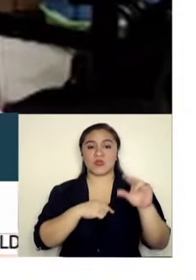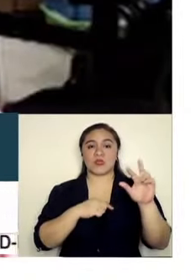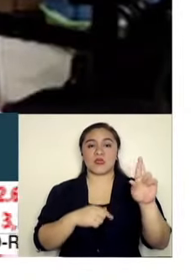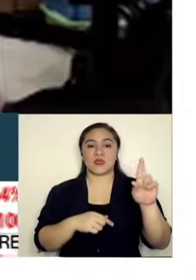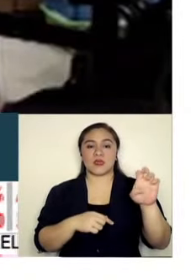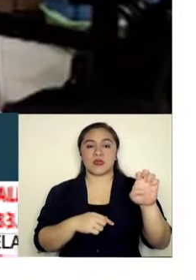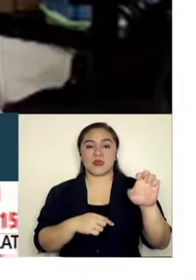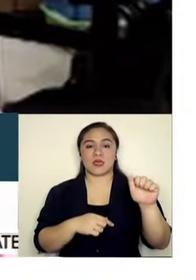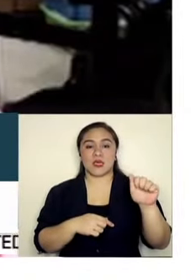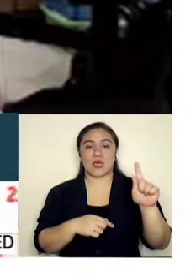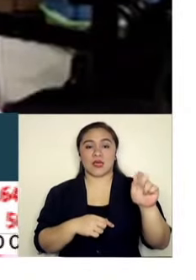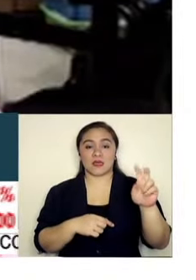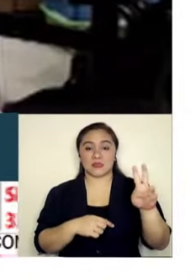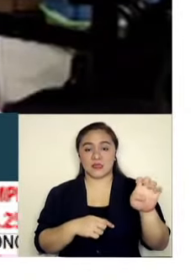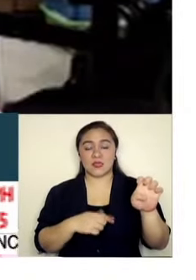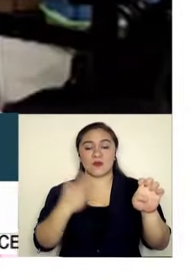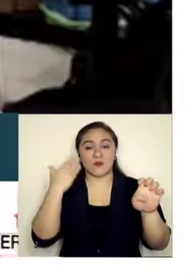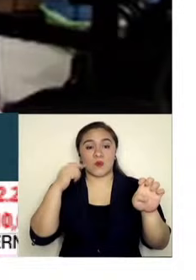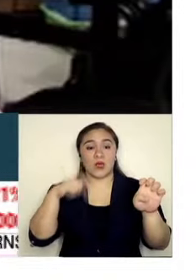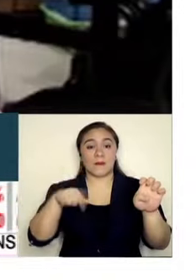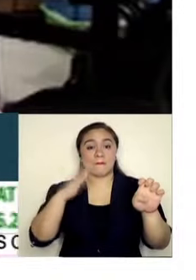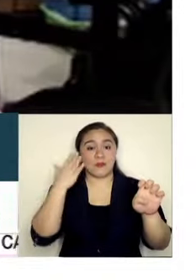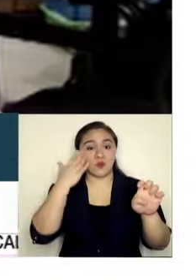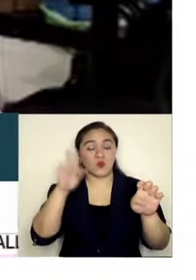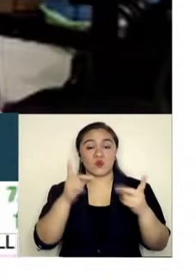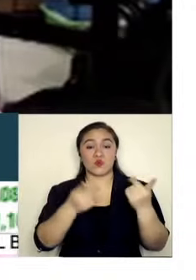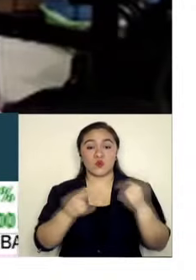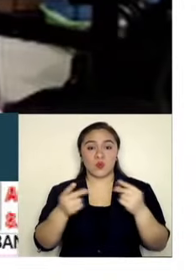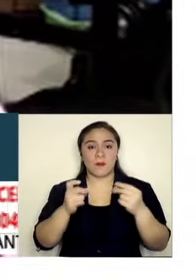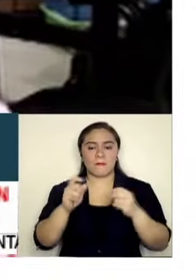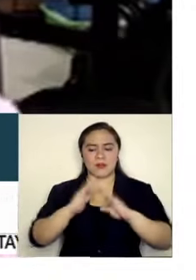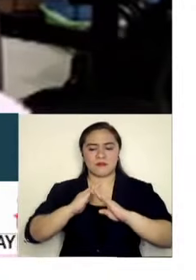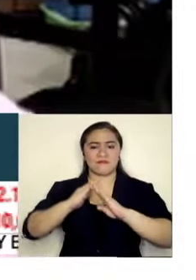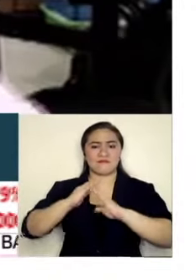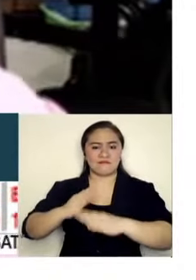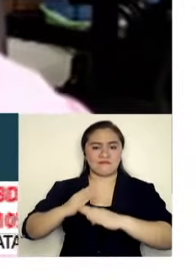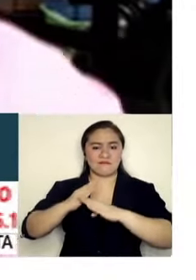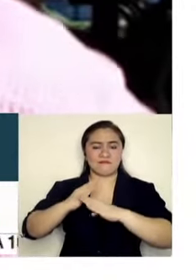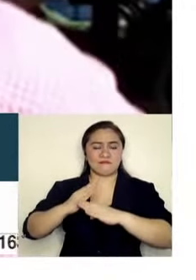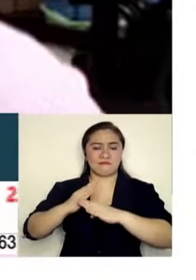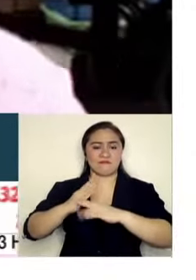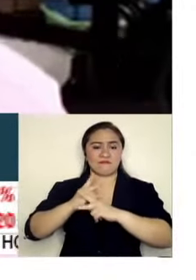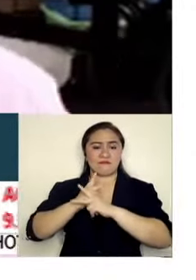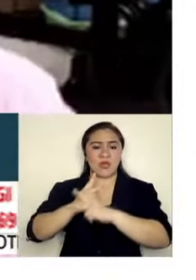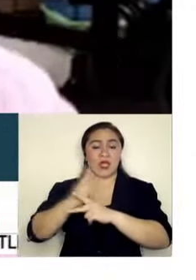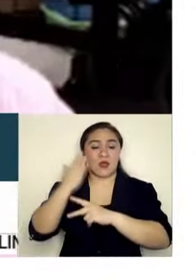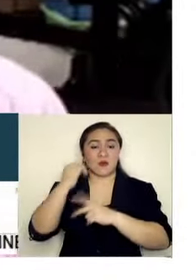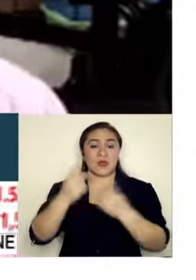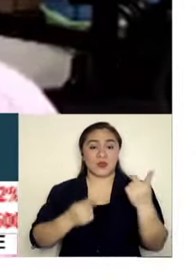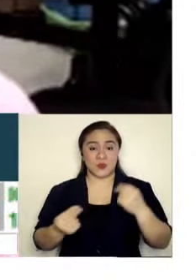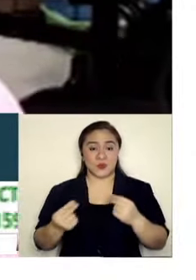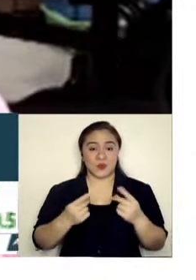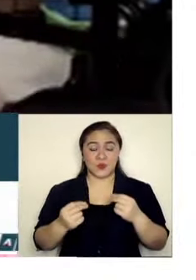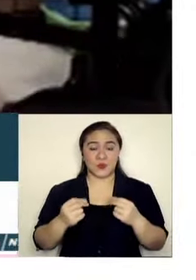the first place. But we are always trying to prevent it. But whatever we do, it will